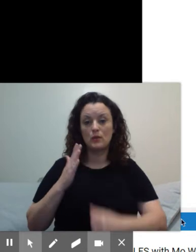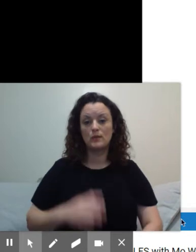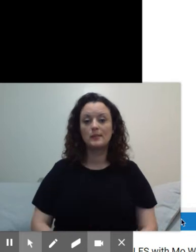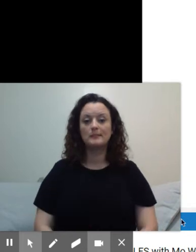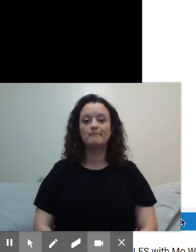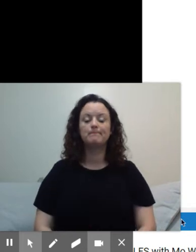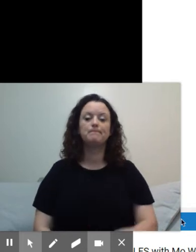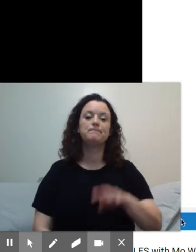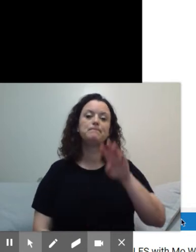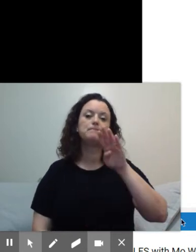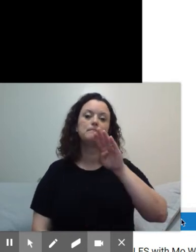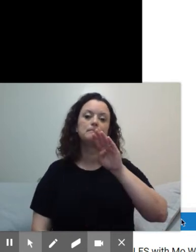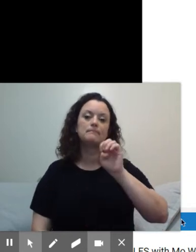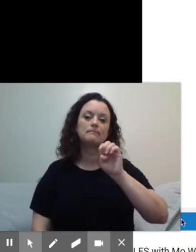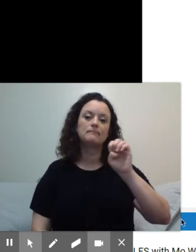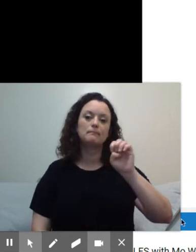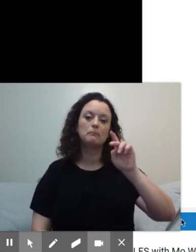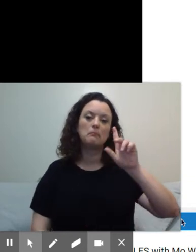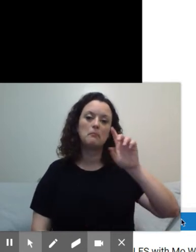Beagle